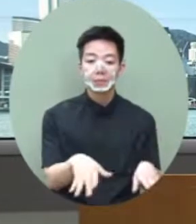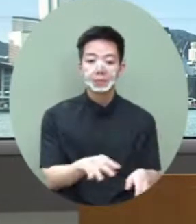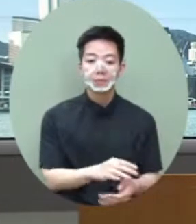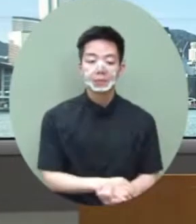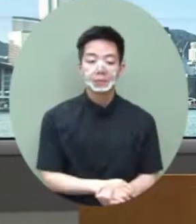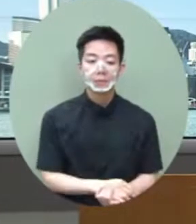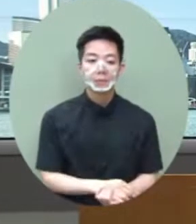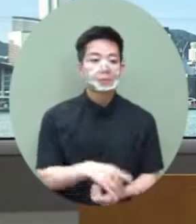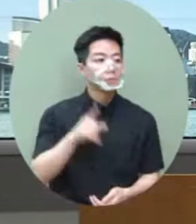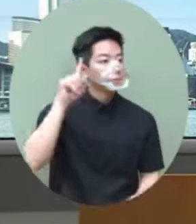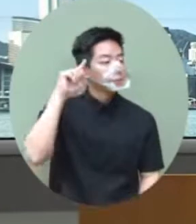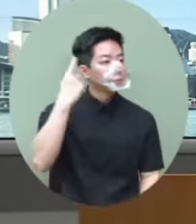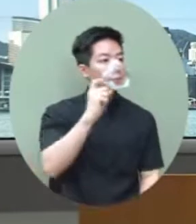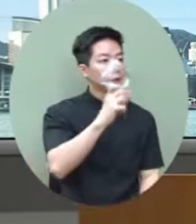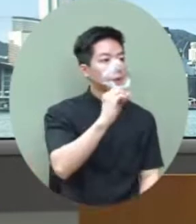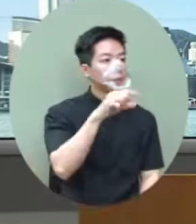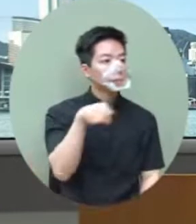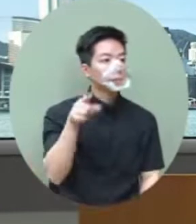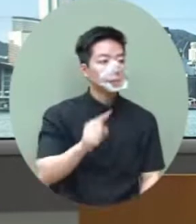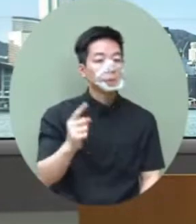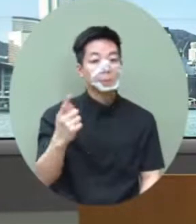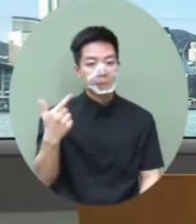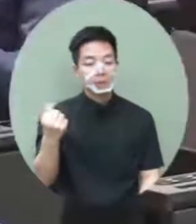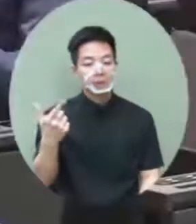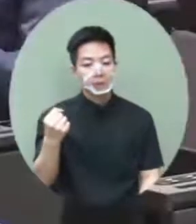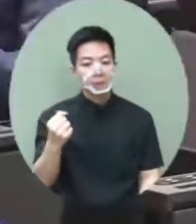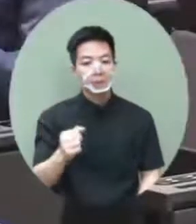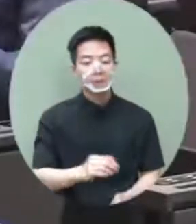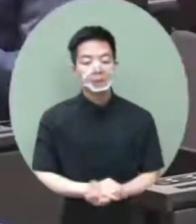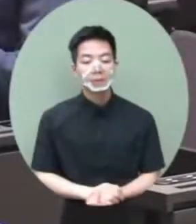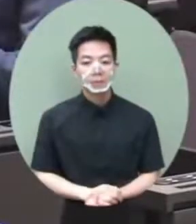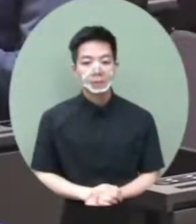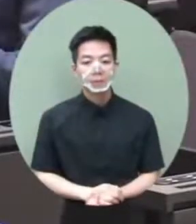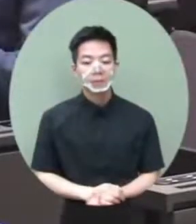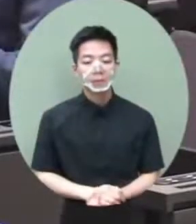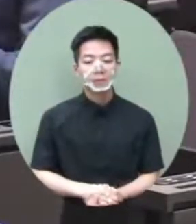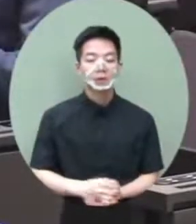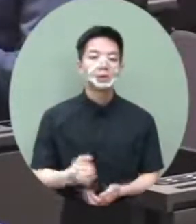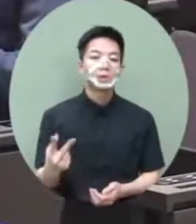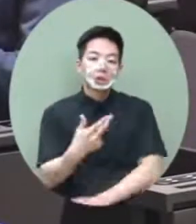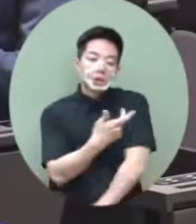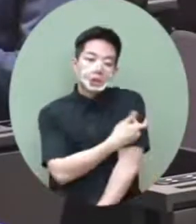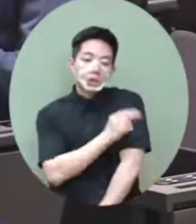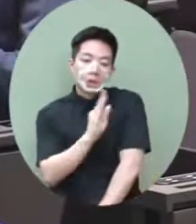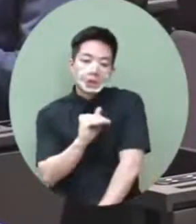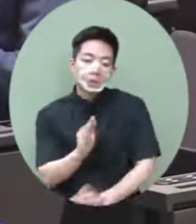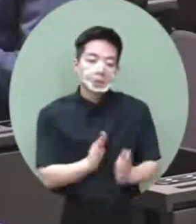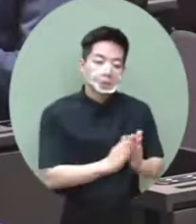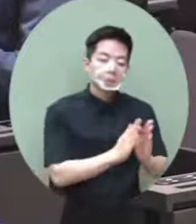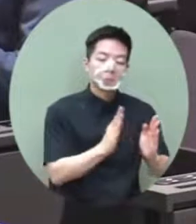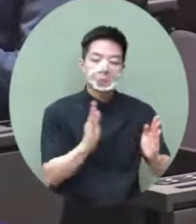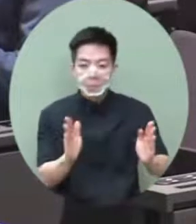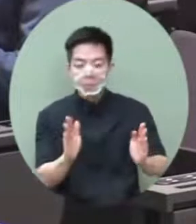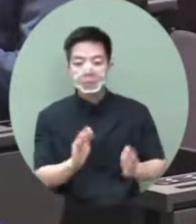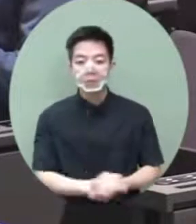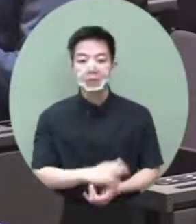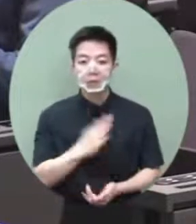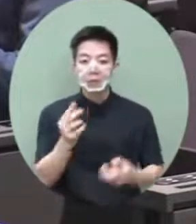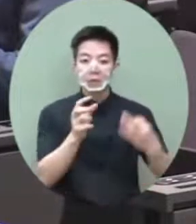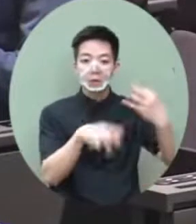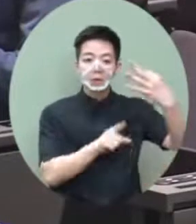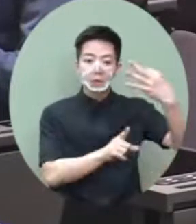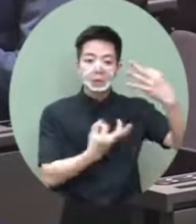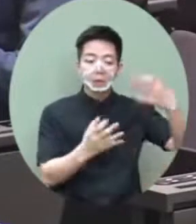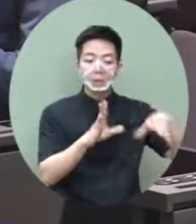We have received comments from readers that the third jab for the confirmed patients won't be available